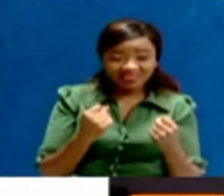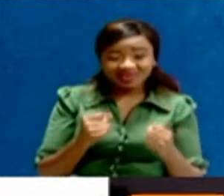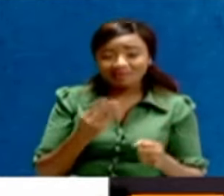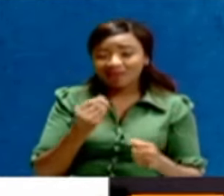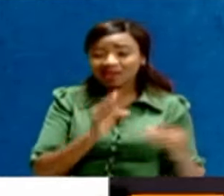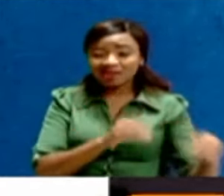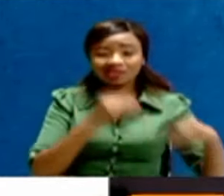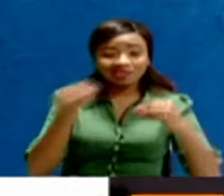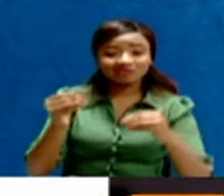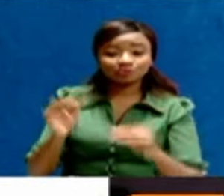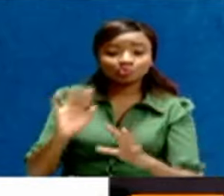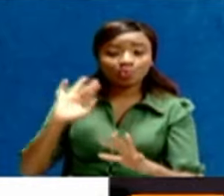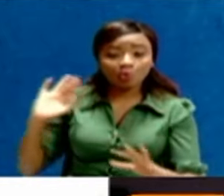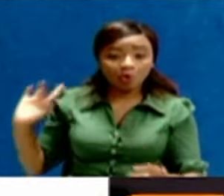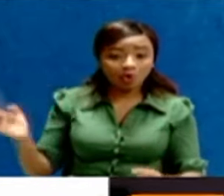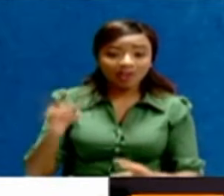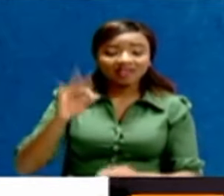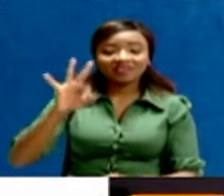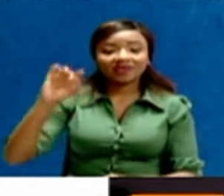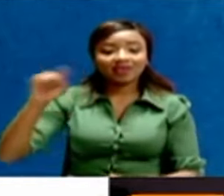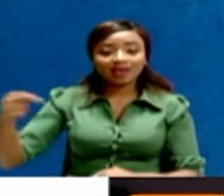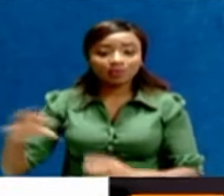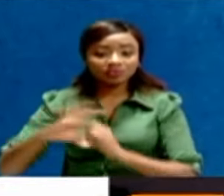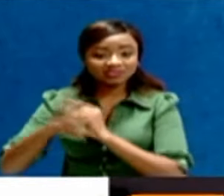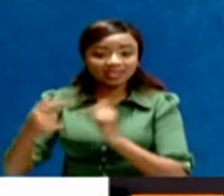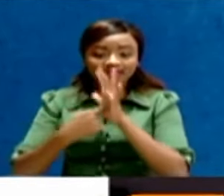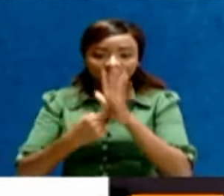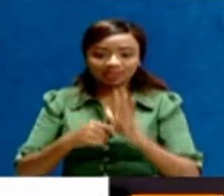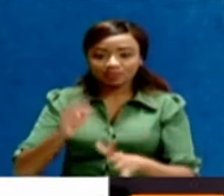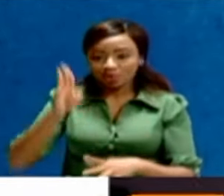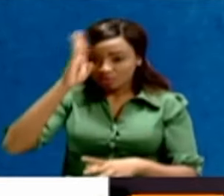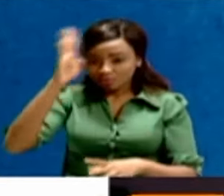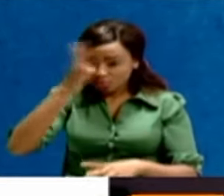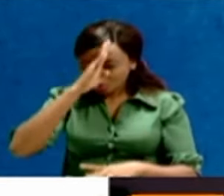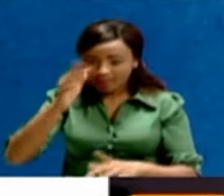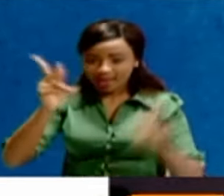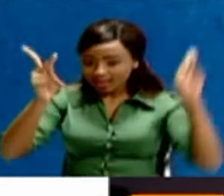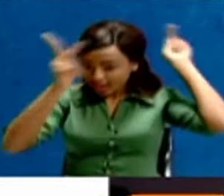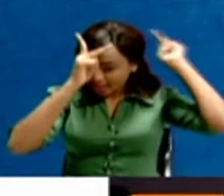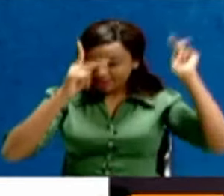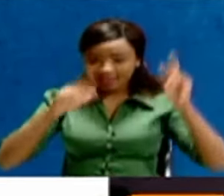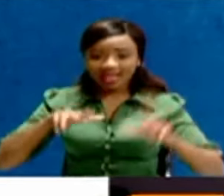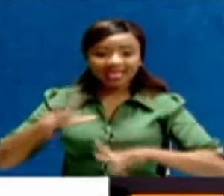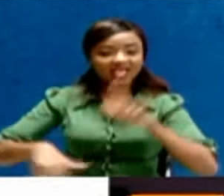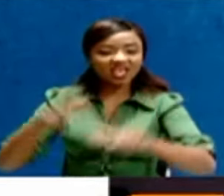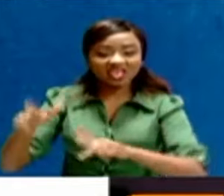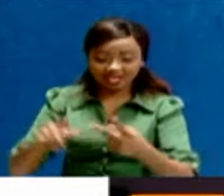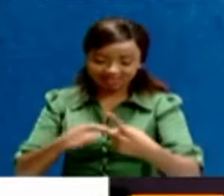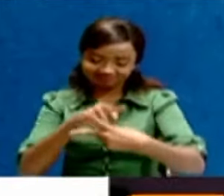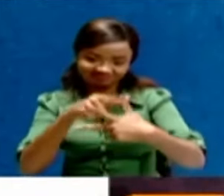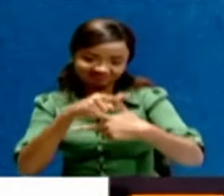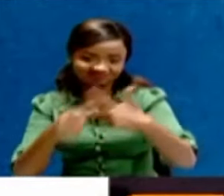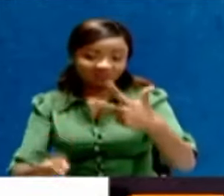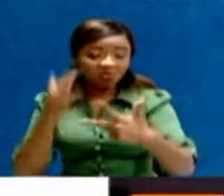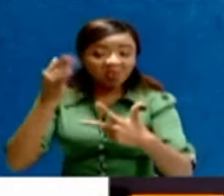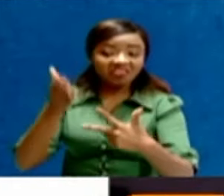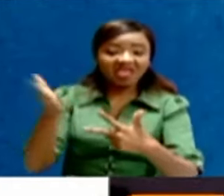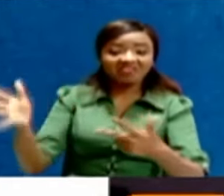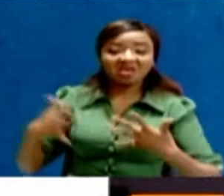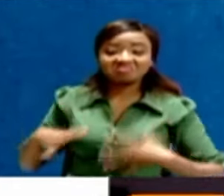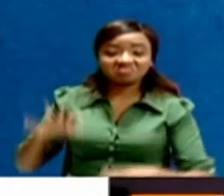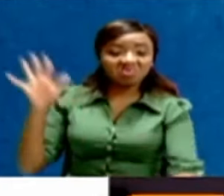the money to three counties. That is Kakamega, Bungoma, and Kirinyaga. Because that is where they have more